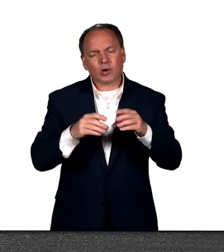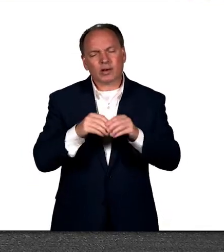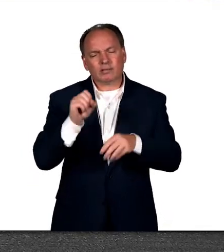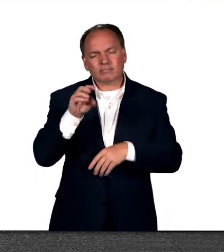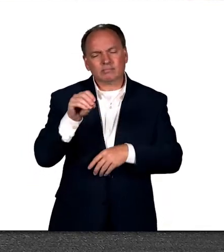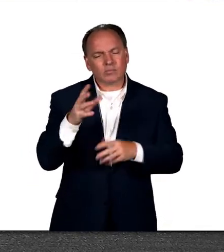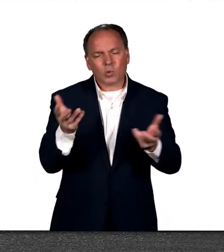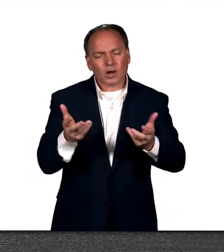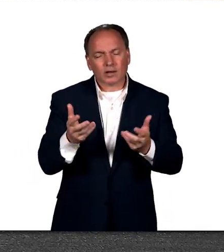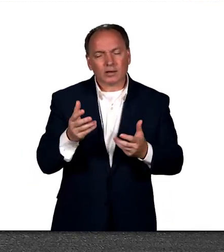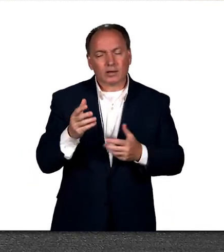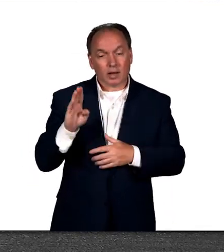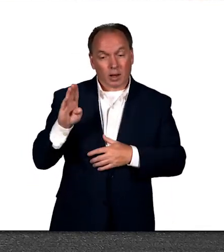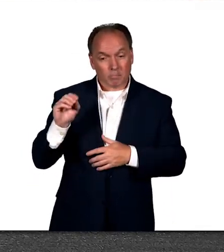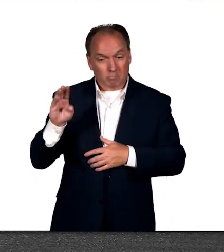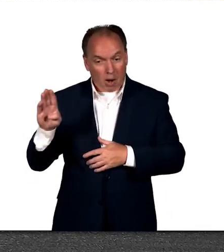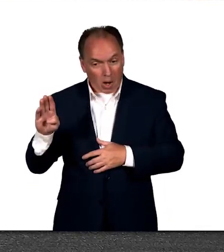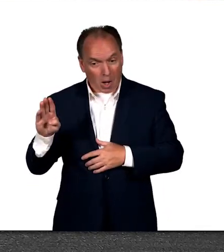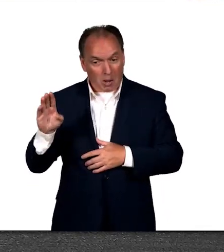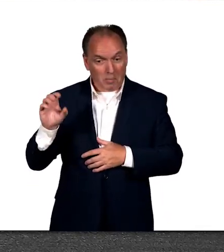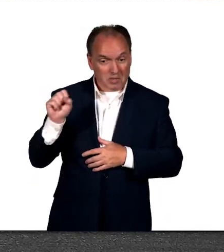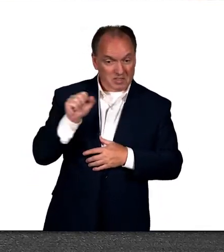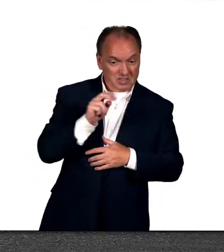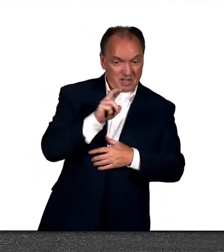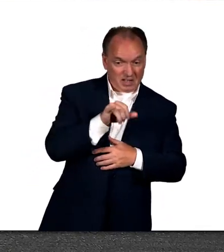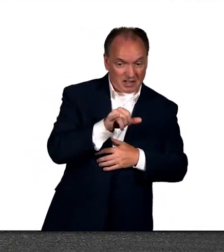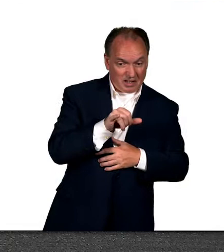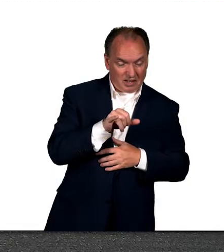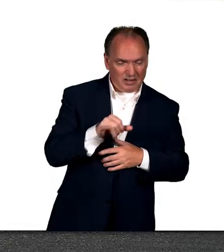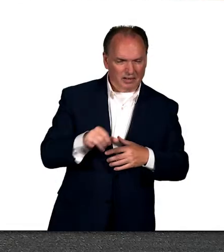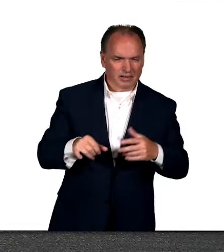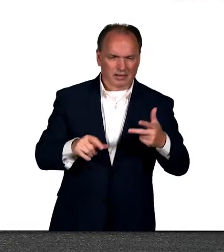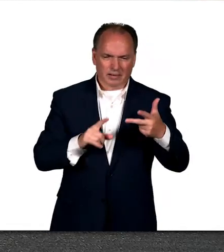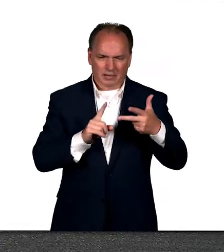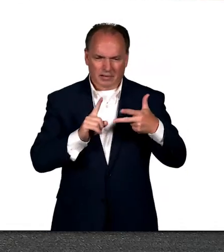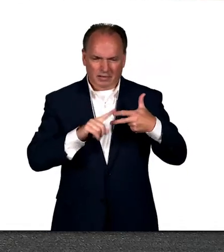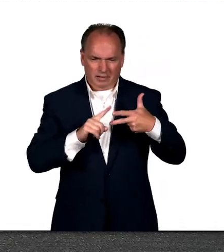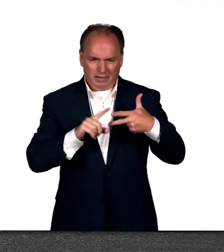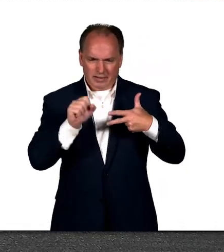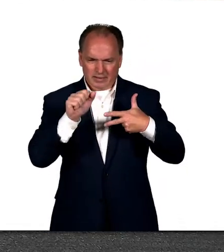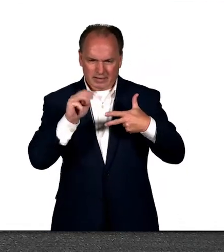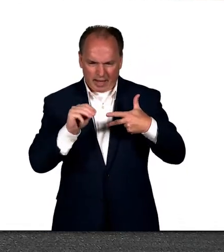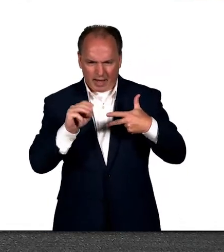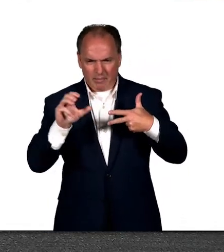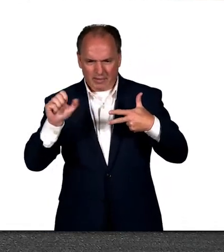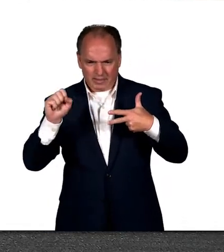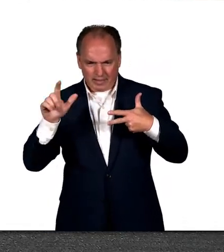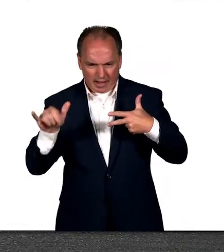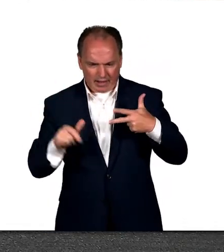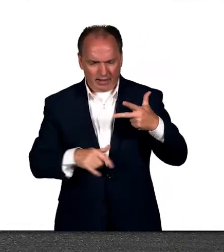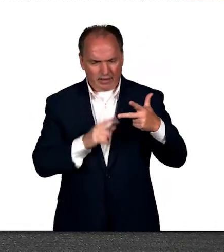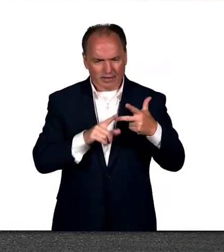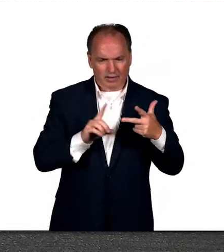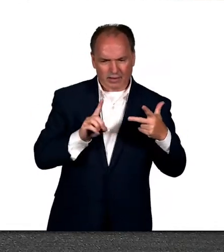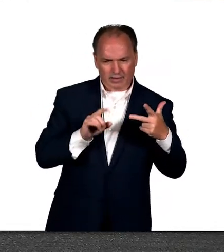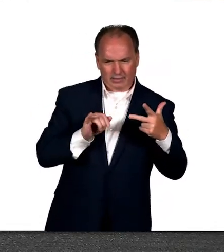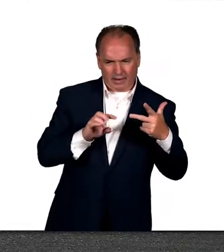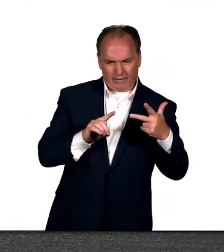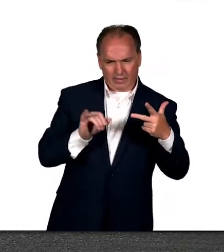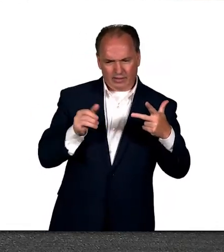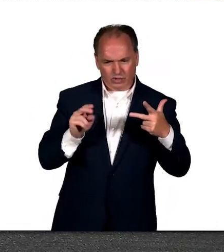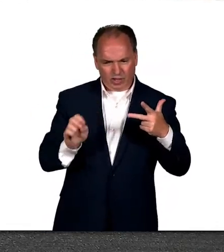A, Bob and Sandy, B, Sam and Sally, C, David and